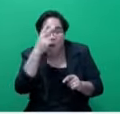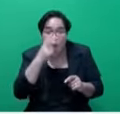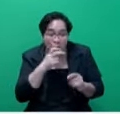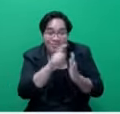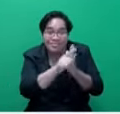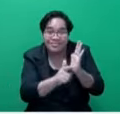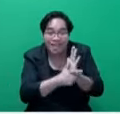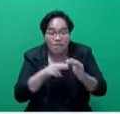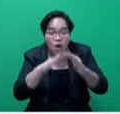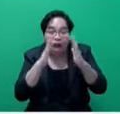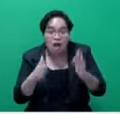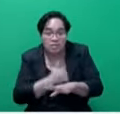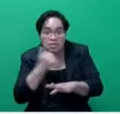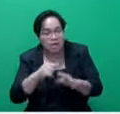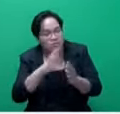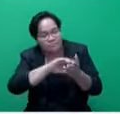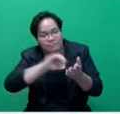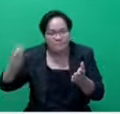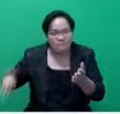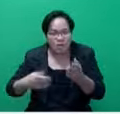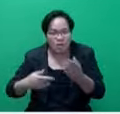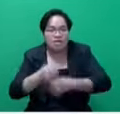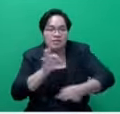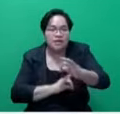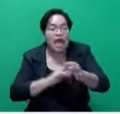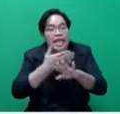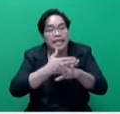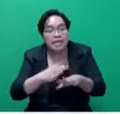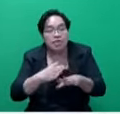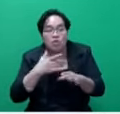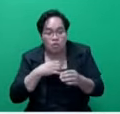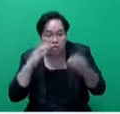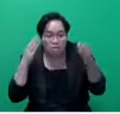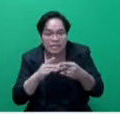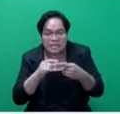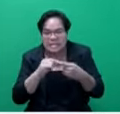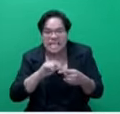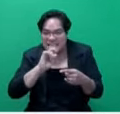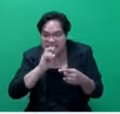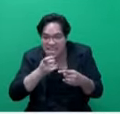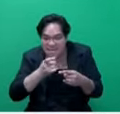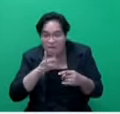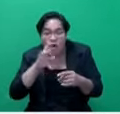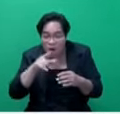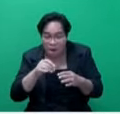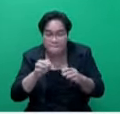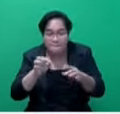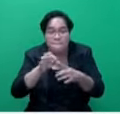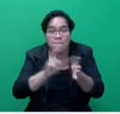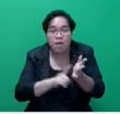new modern regulations providing the necessary guidance on areas such as setbacks and plot ratios.